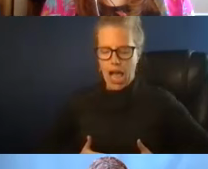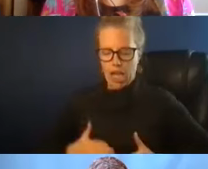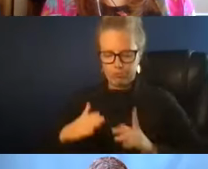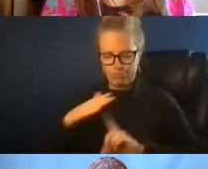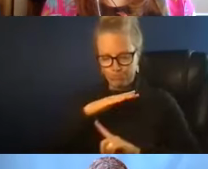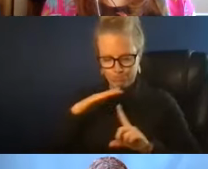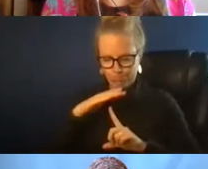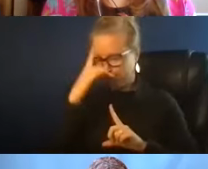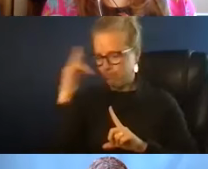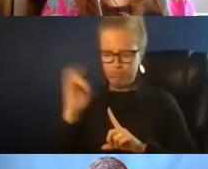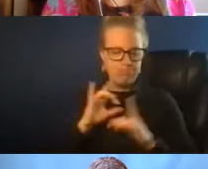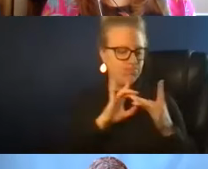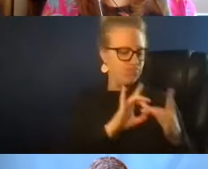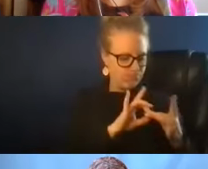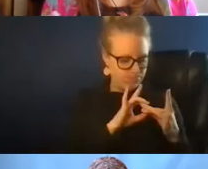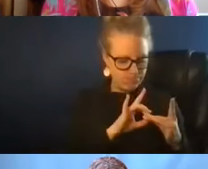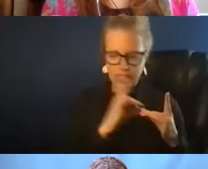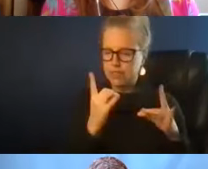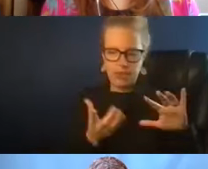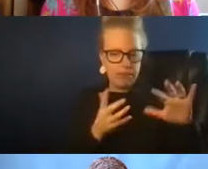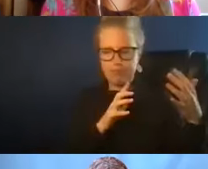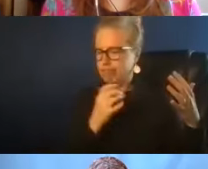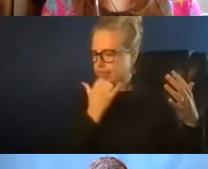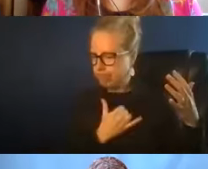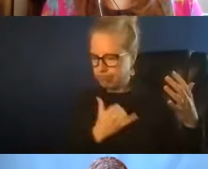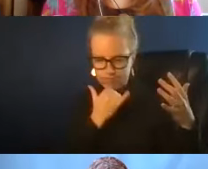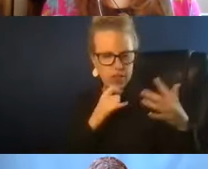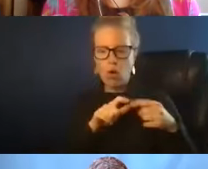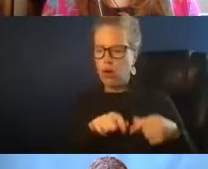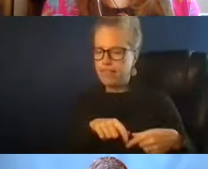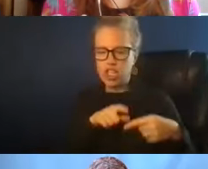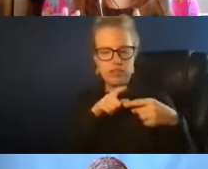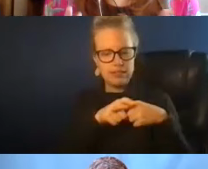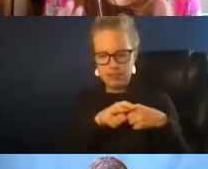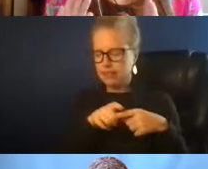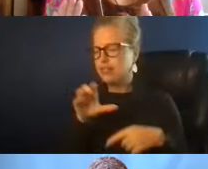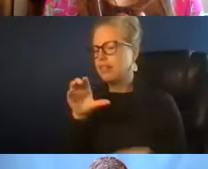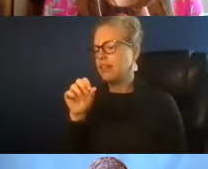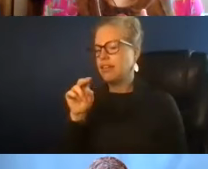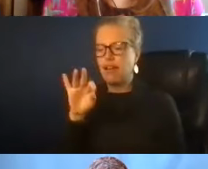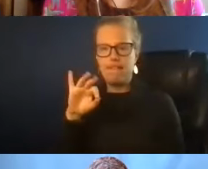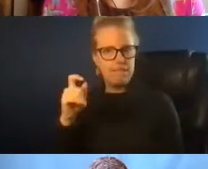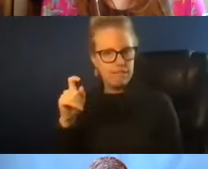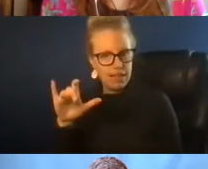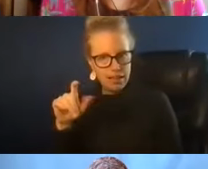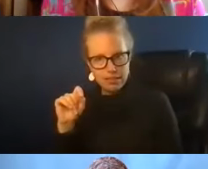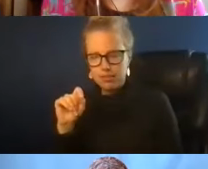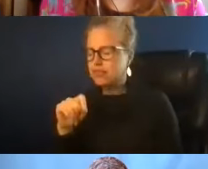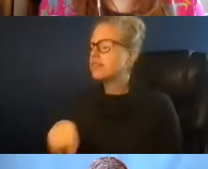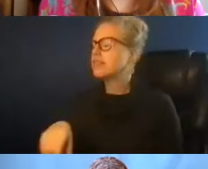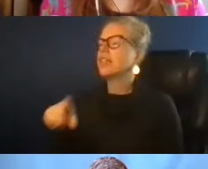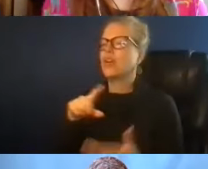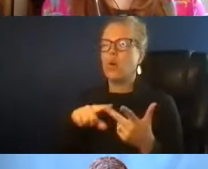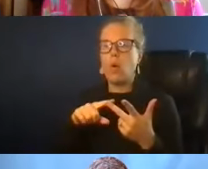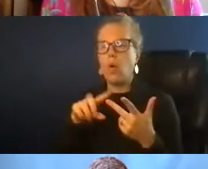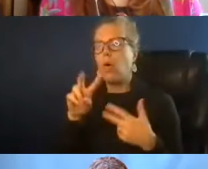relationship when something goes wrong, or when there's a conflict, or when something violent is about